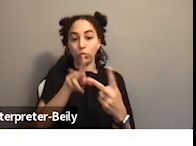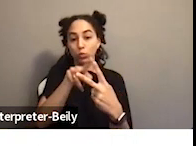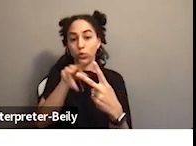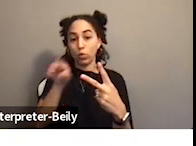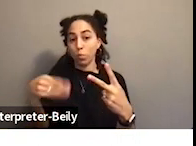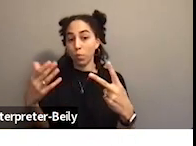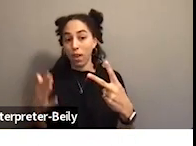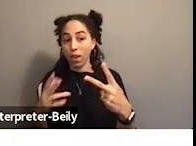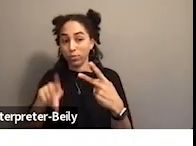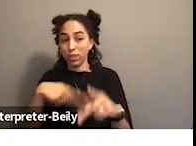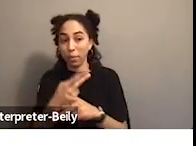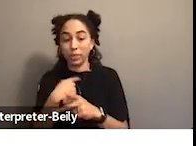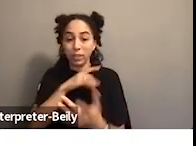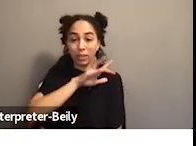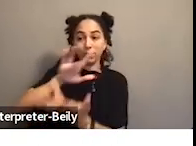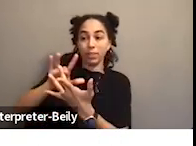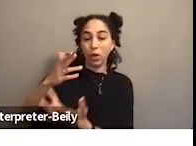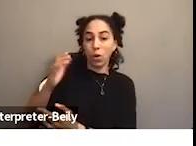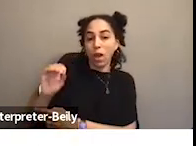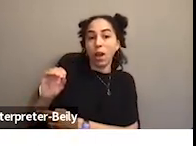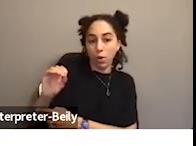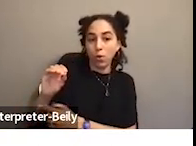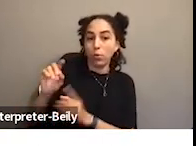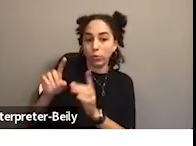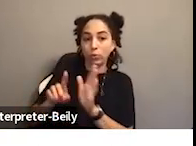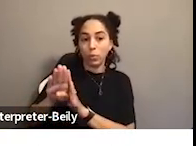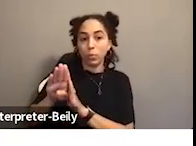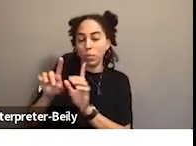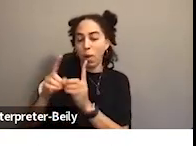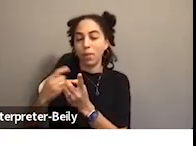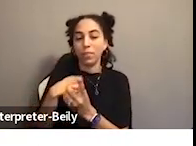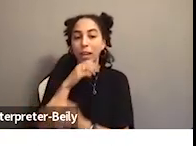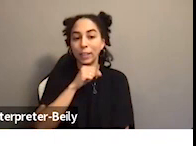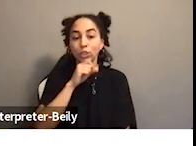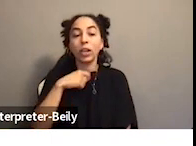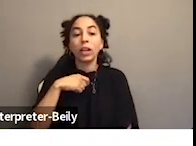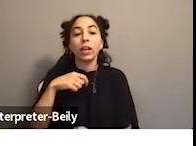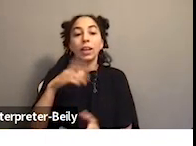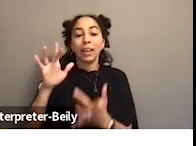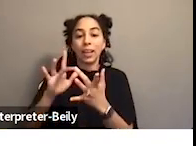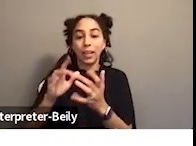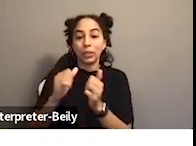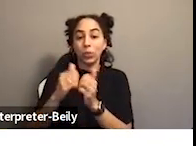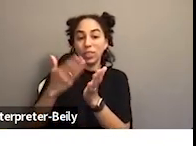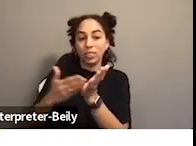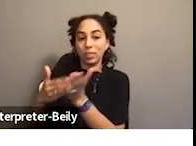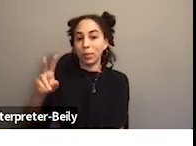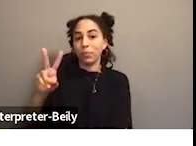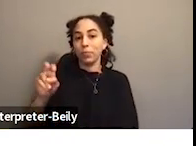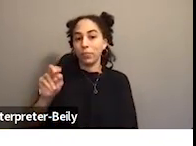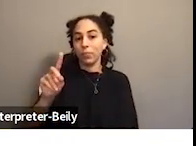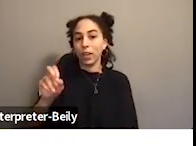to reach out to the Ohio Department of Aging and be connected with some vendors who